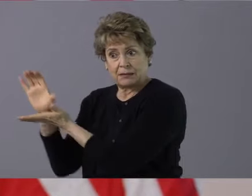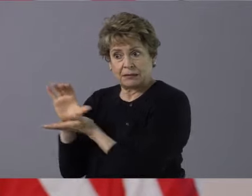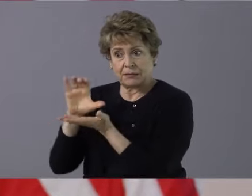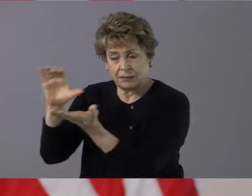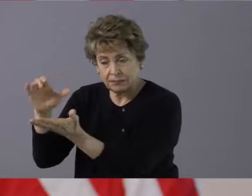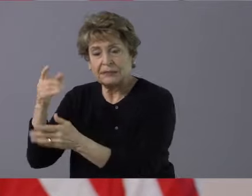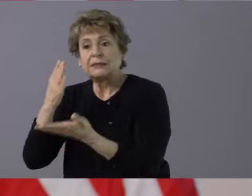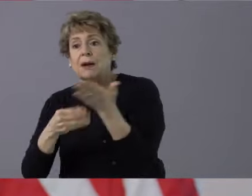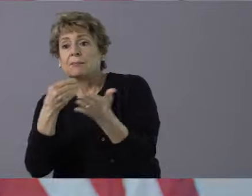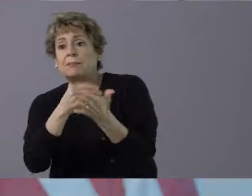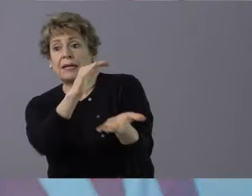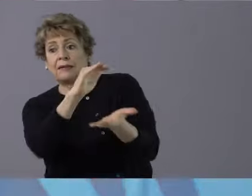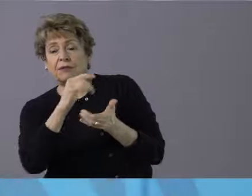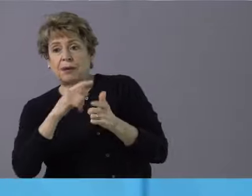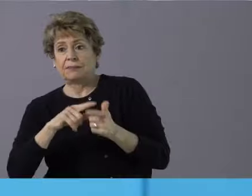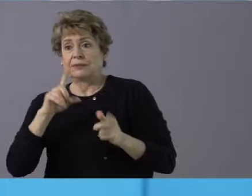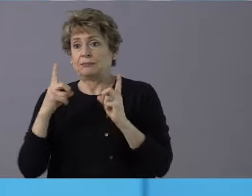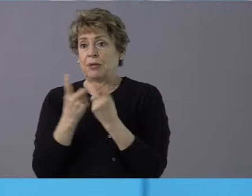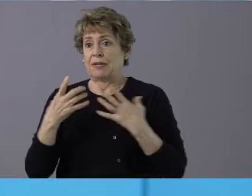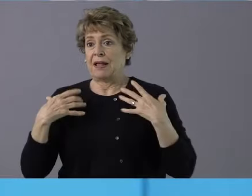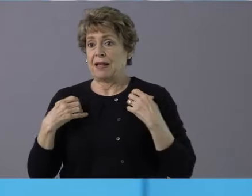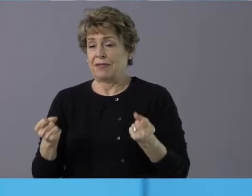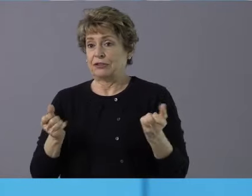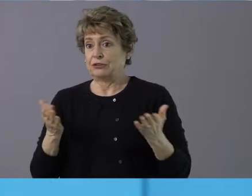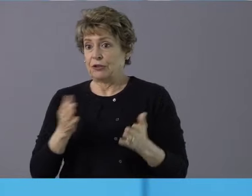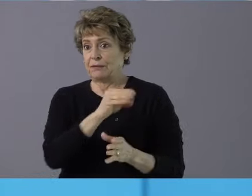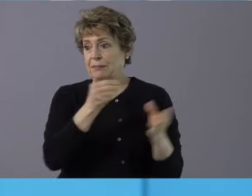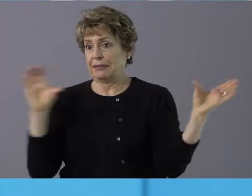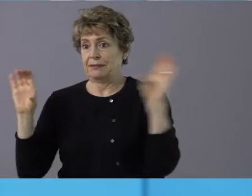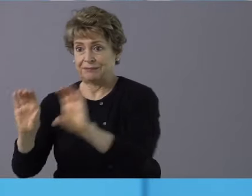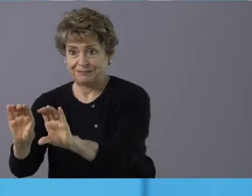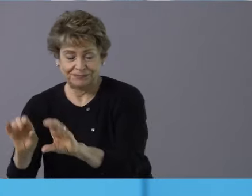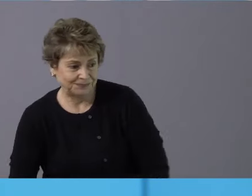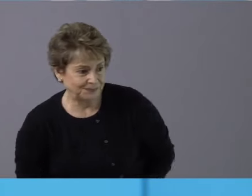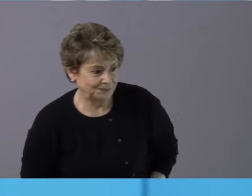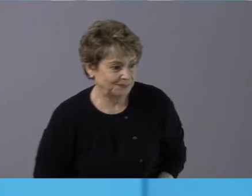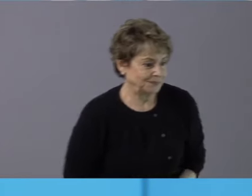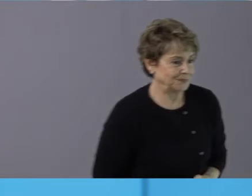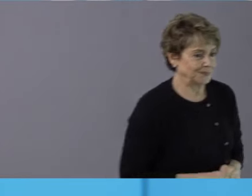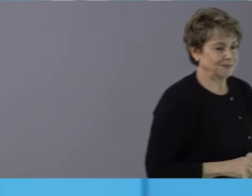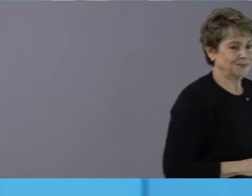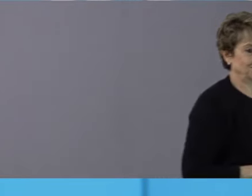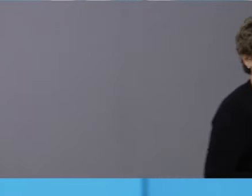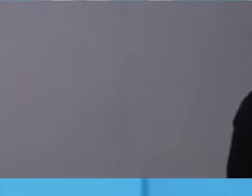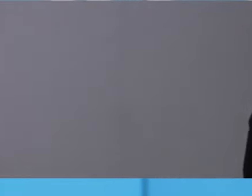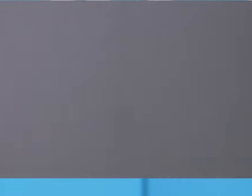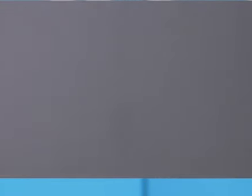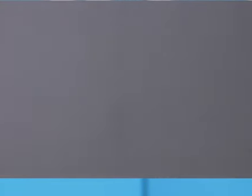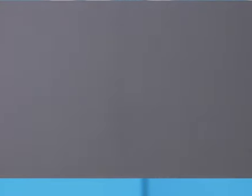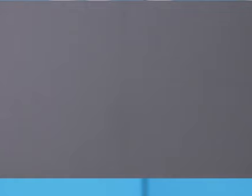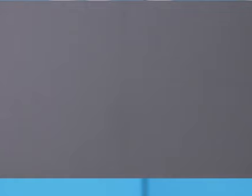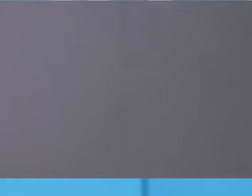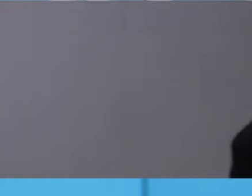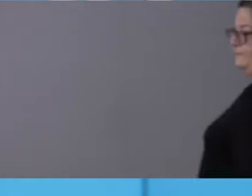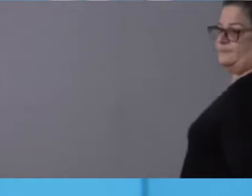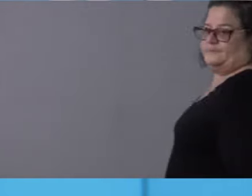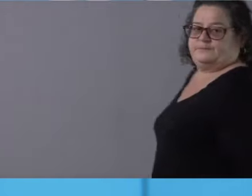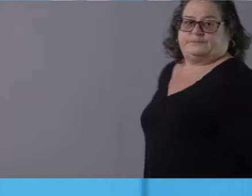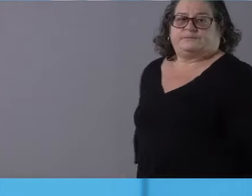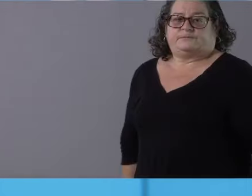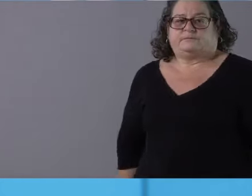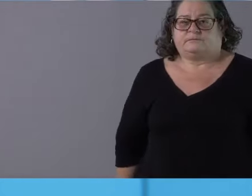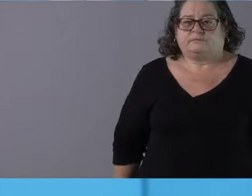Sorry. Thank you. Will that be ongoing? Because what the skilled nursing facilities are getting, they're regulated by CMS. The assisted living facilities are